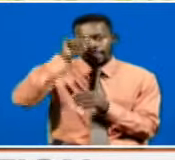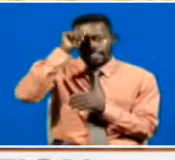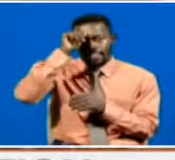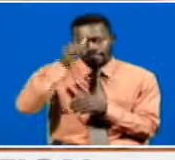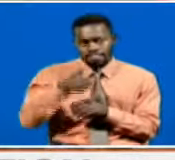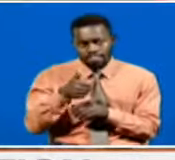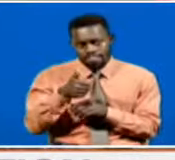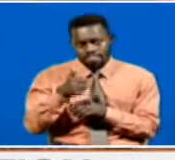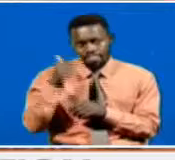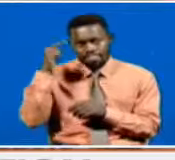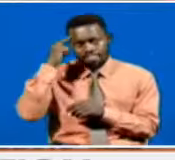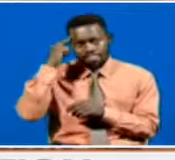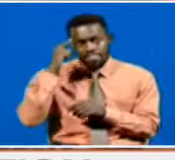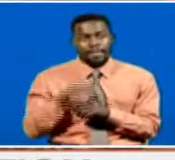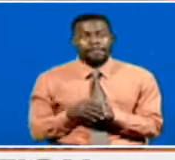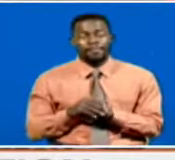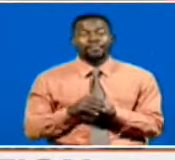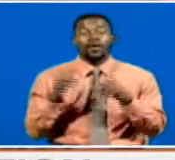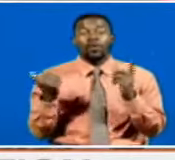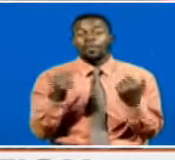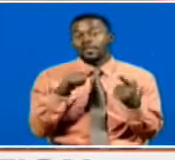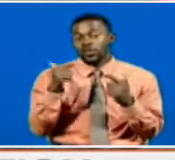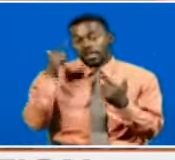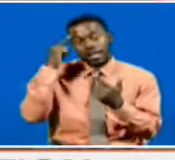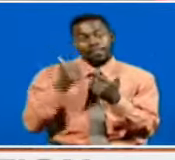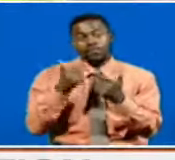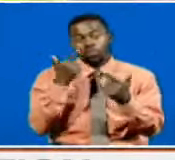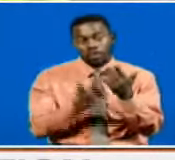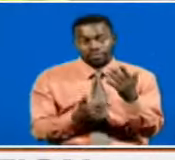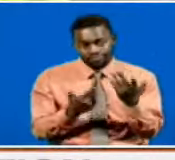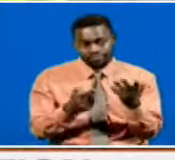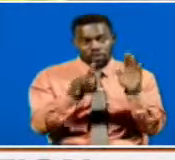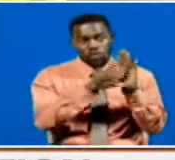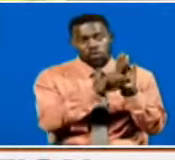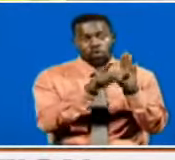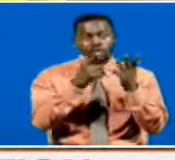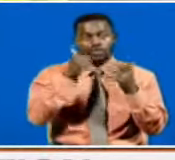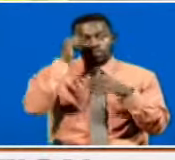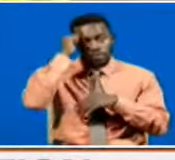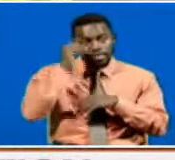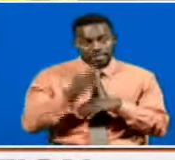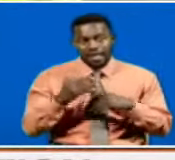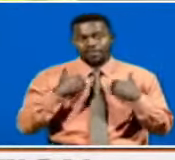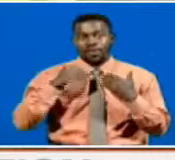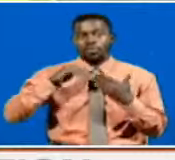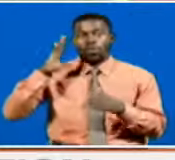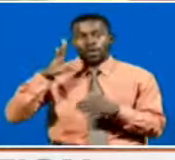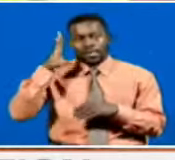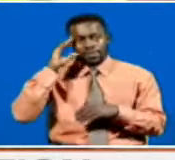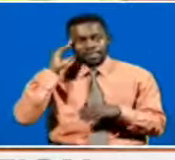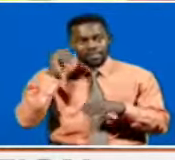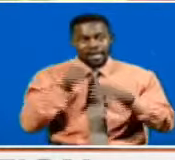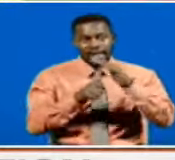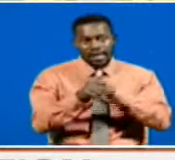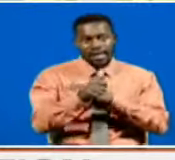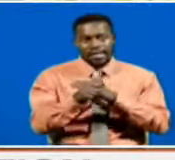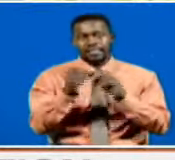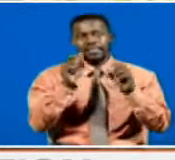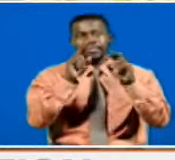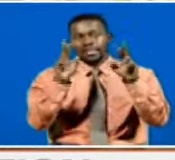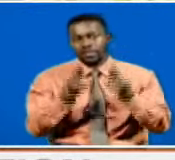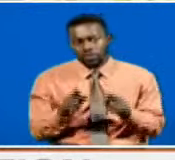curiosity. The competitions are geared towards equipping law students with experience on international trade litigation cases. In